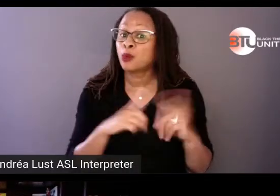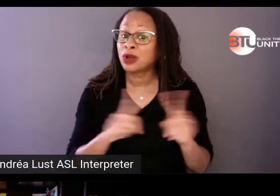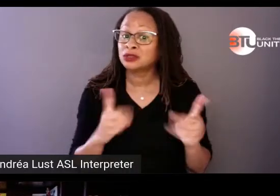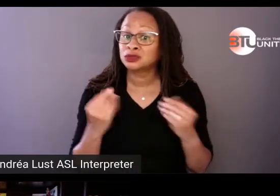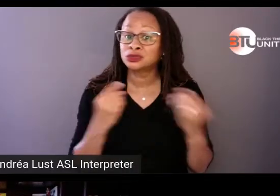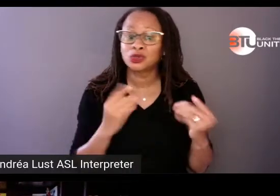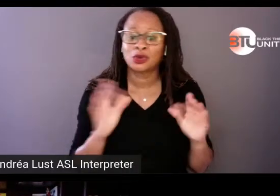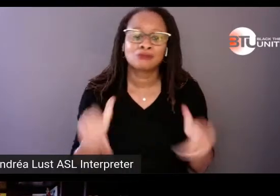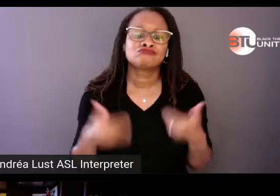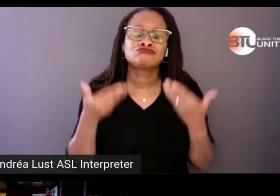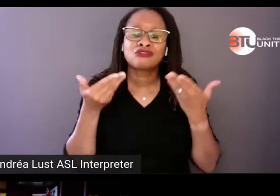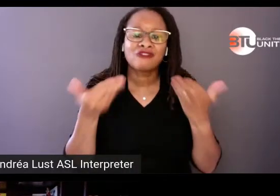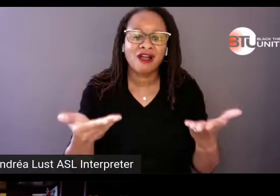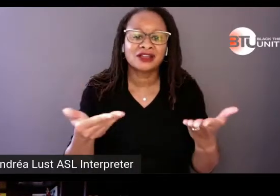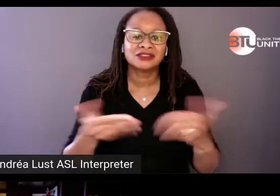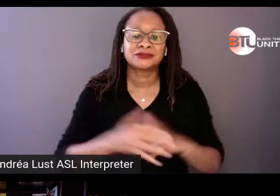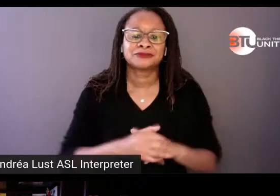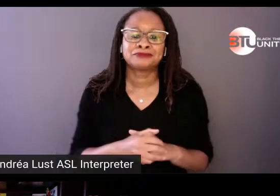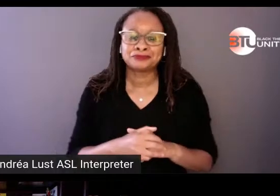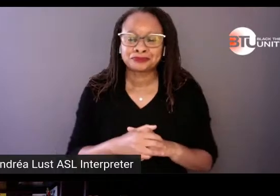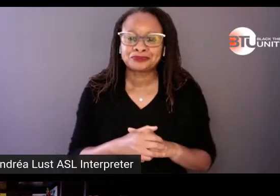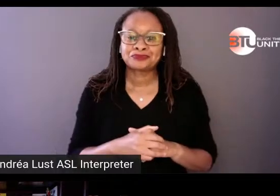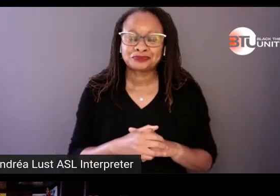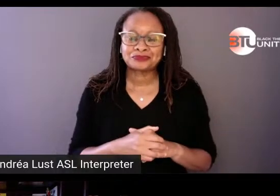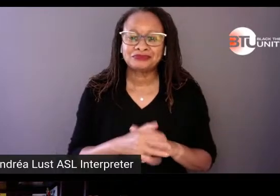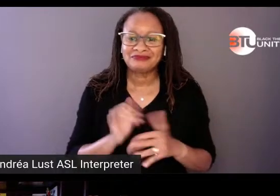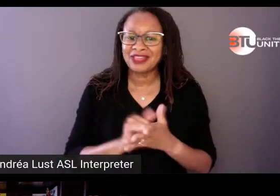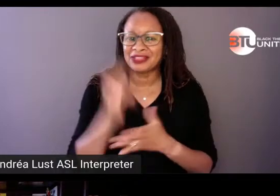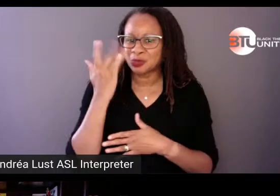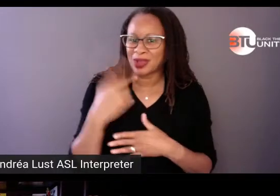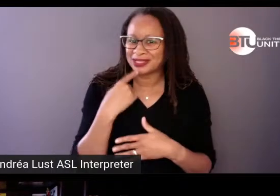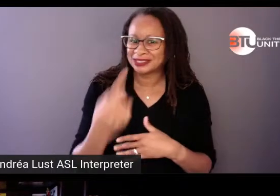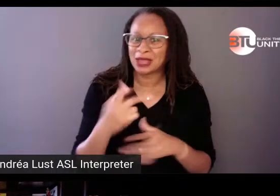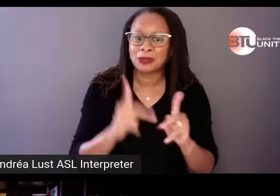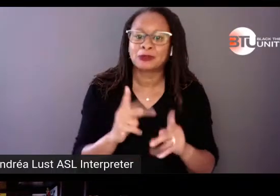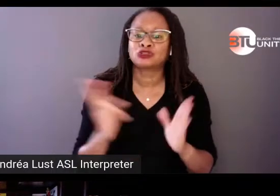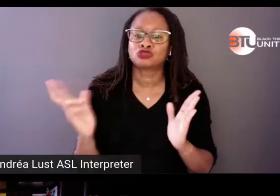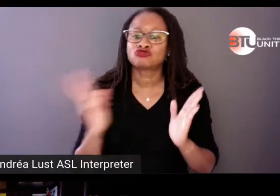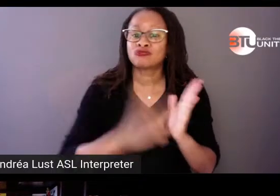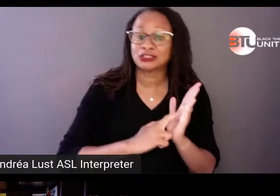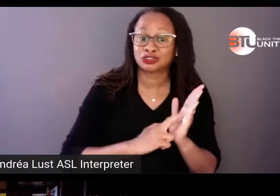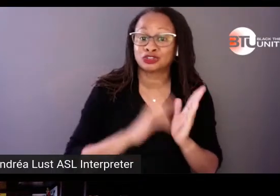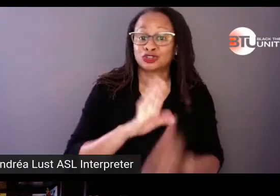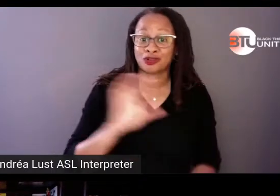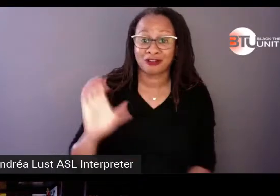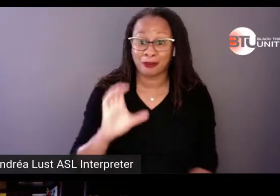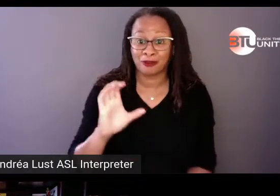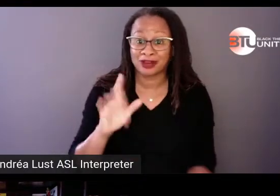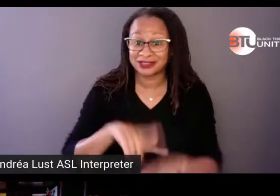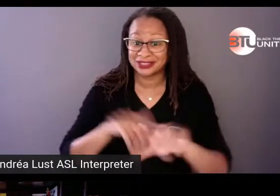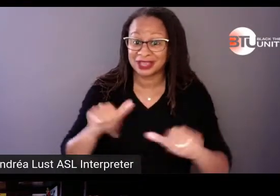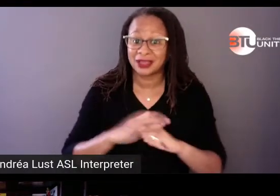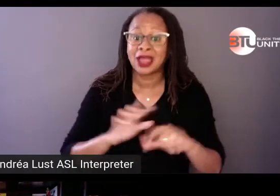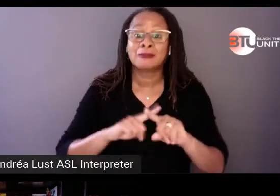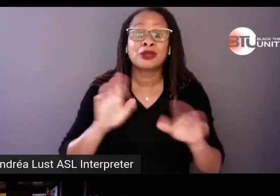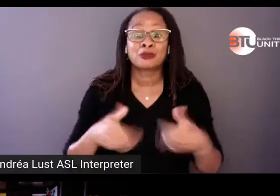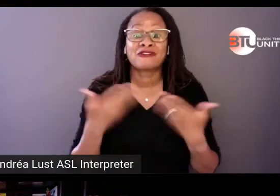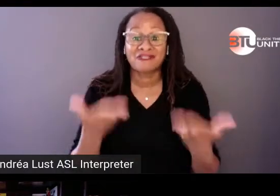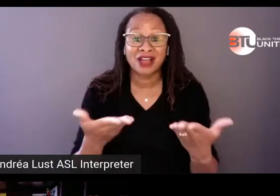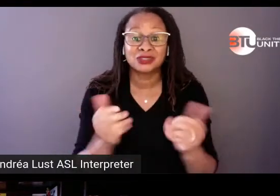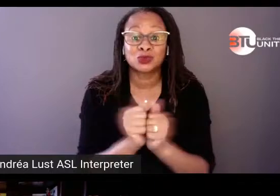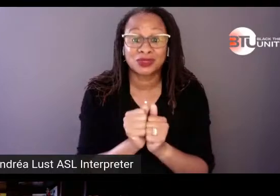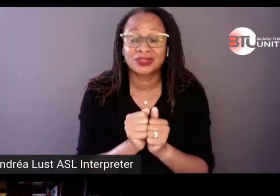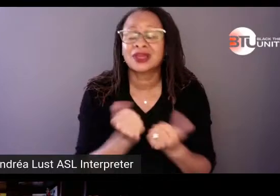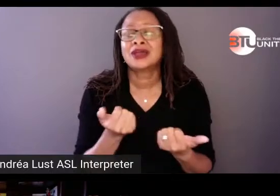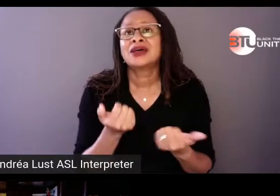does provide, and that's why I tell people to register their copyright as well, but it does provide you with